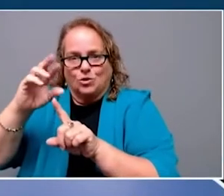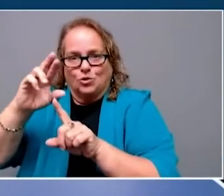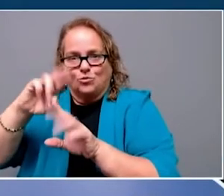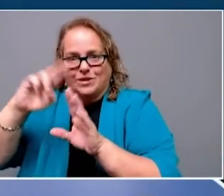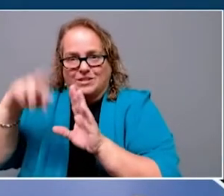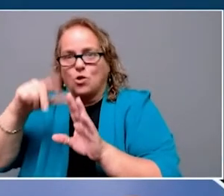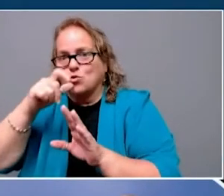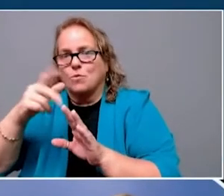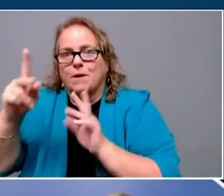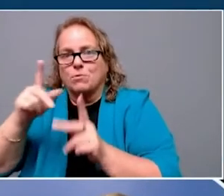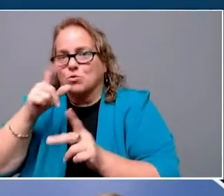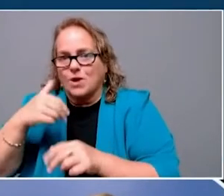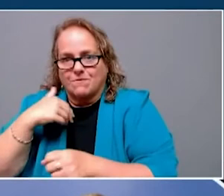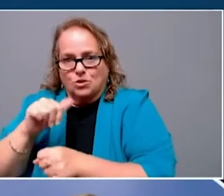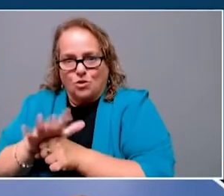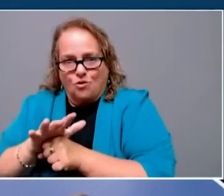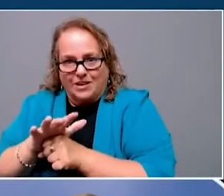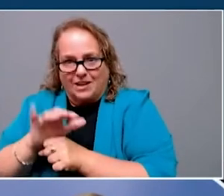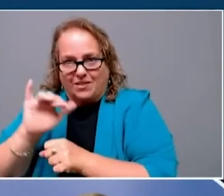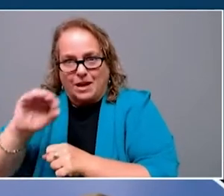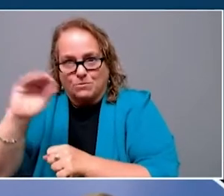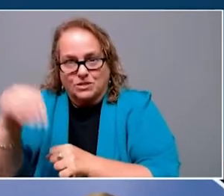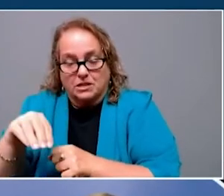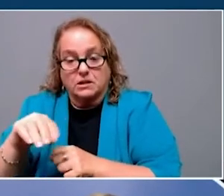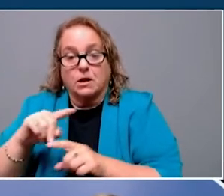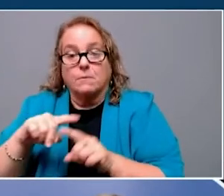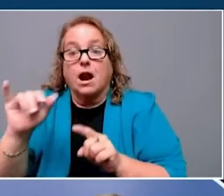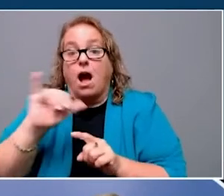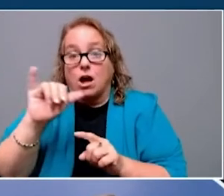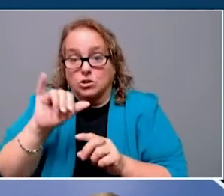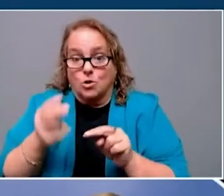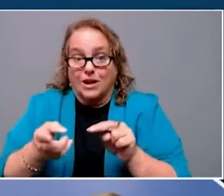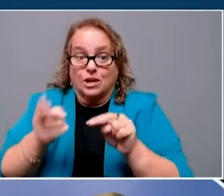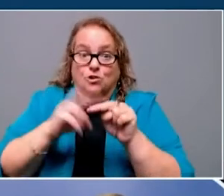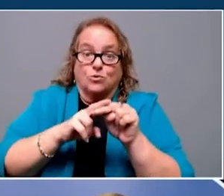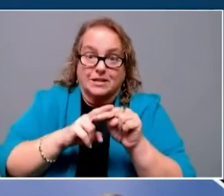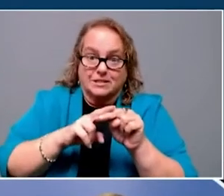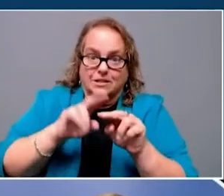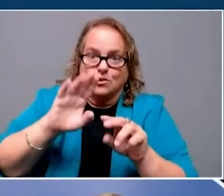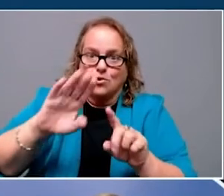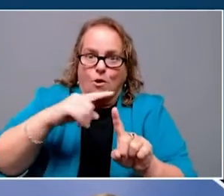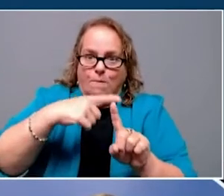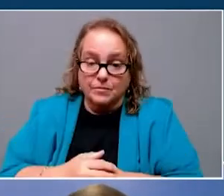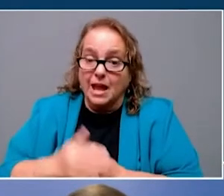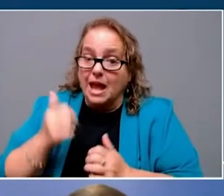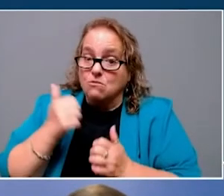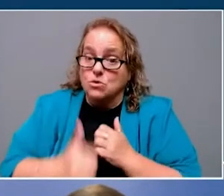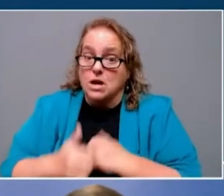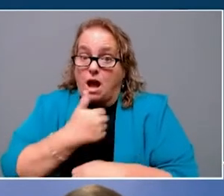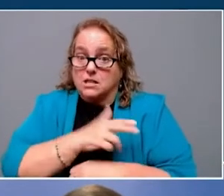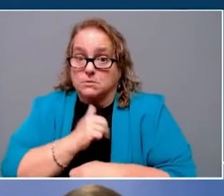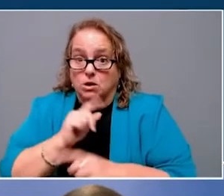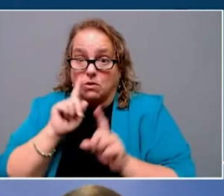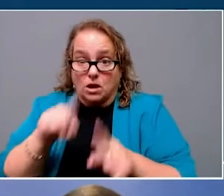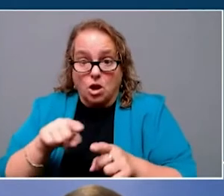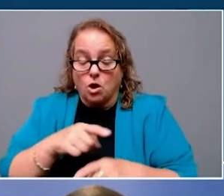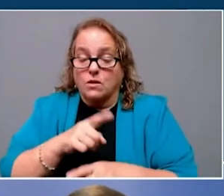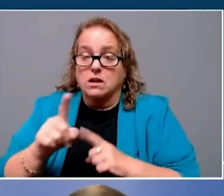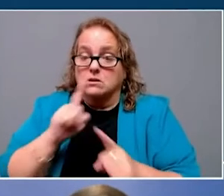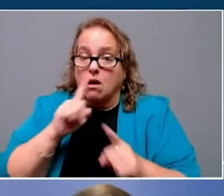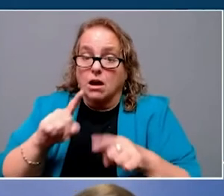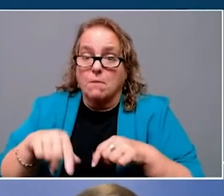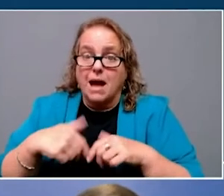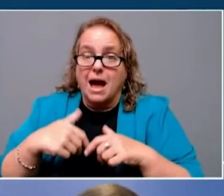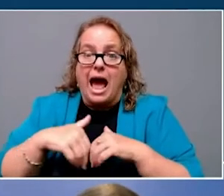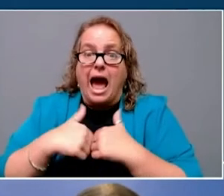system. The governor noted that 66 of the state's 96 hospitals are now facing critical staffing shortages, the highest